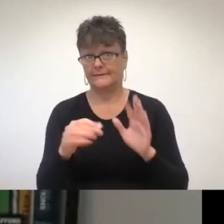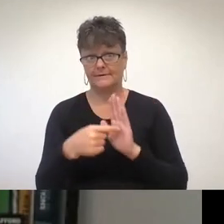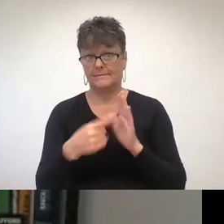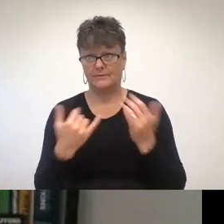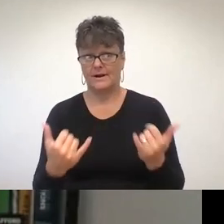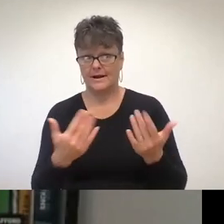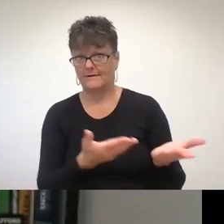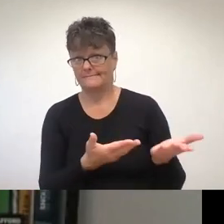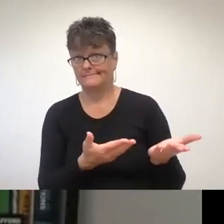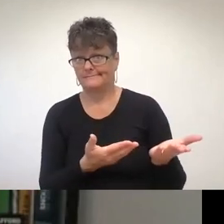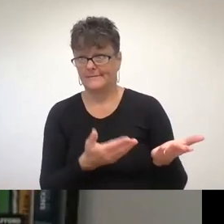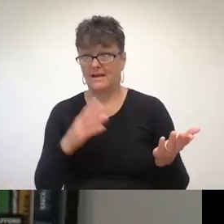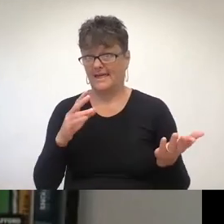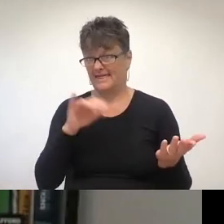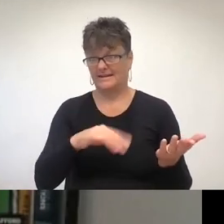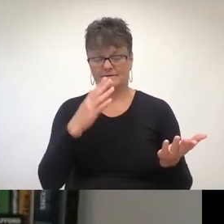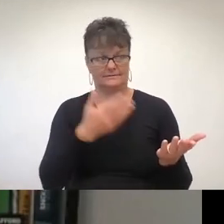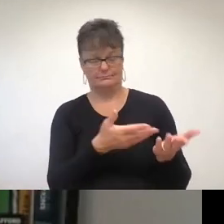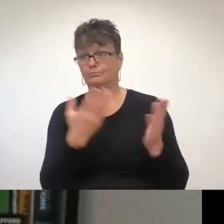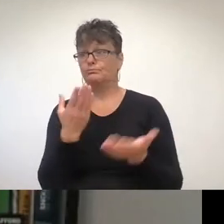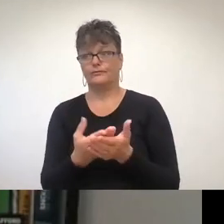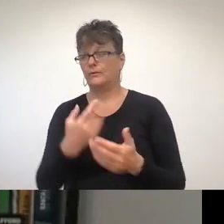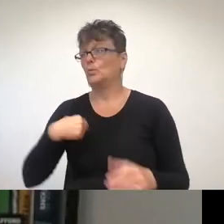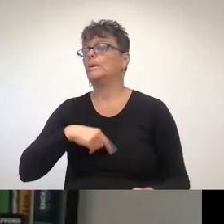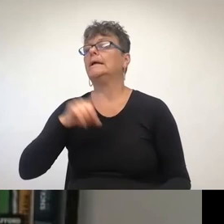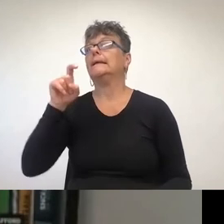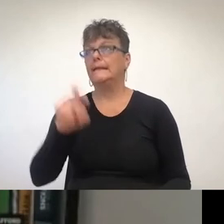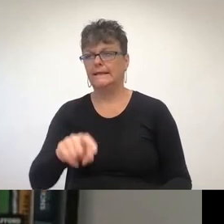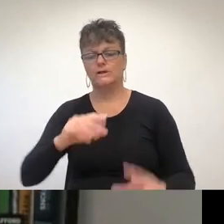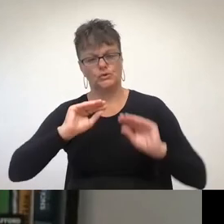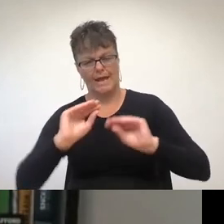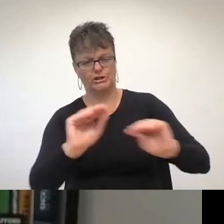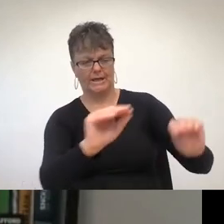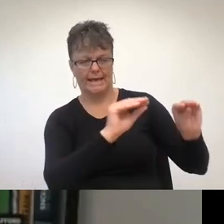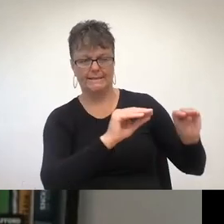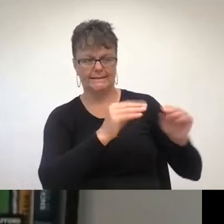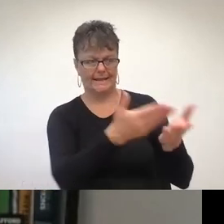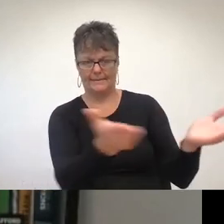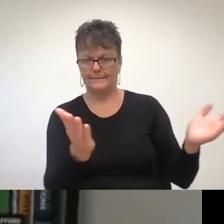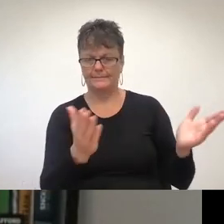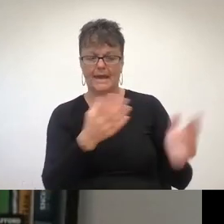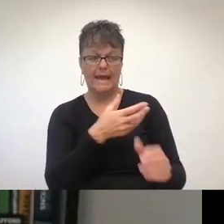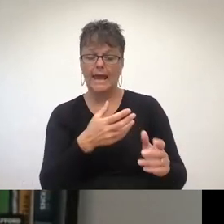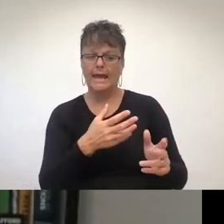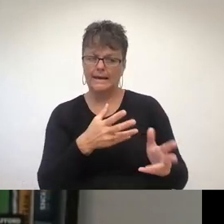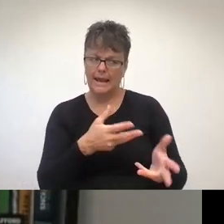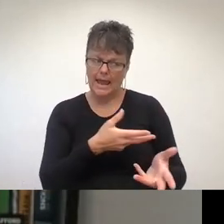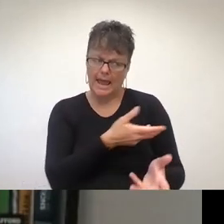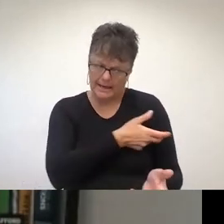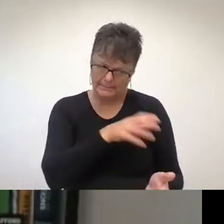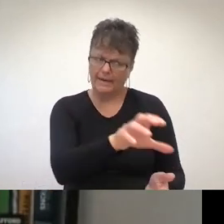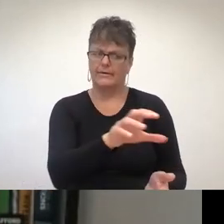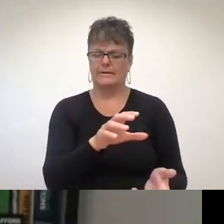why we need to focus on educating our citizens and enabling them, empowering them to earn that college credential. So